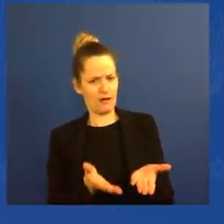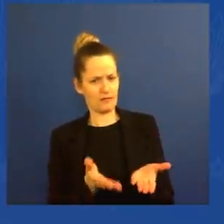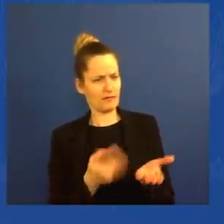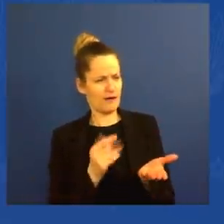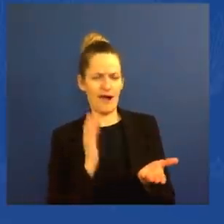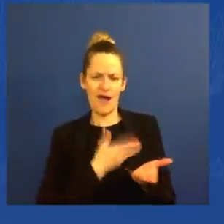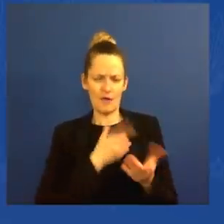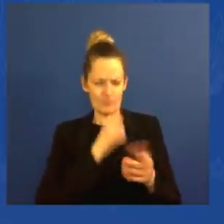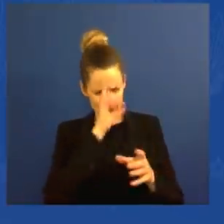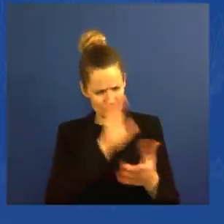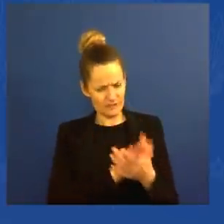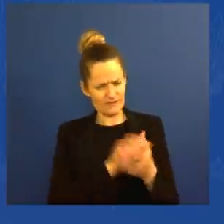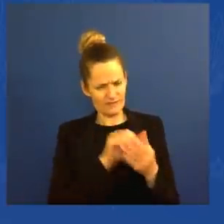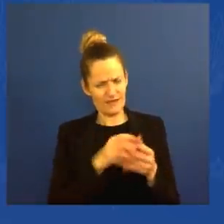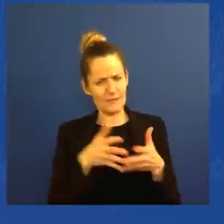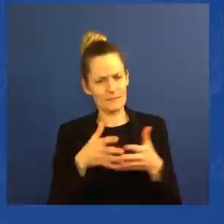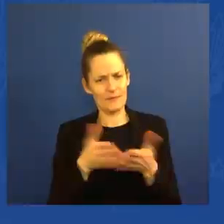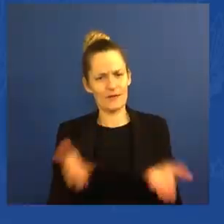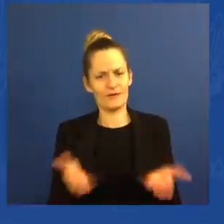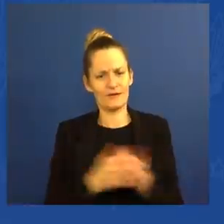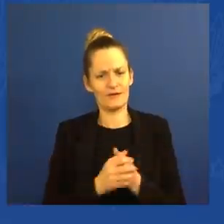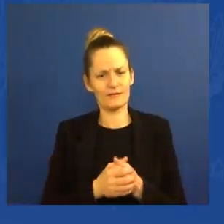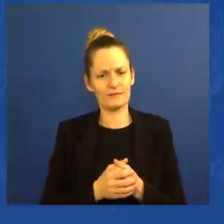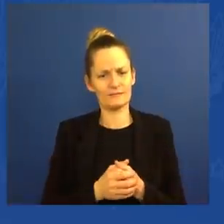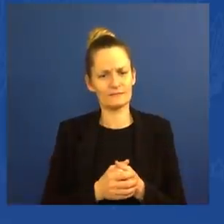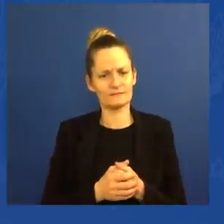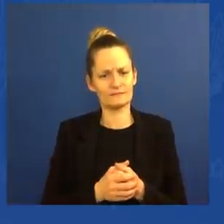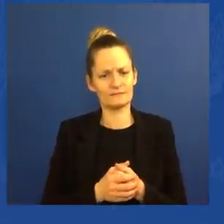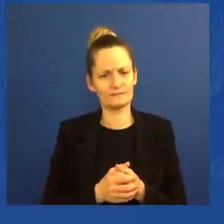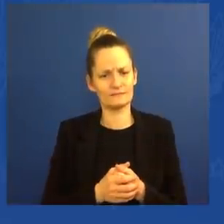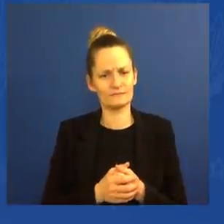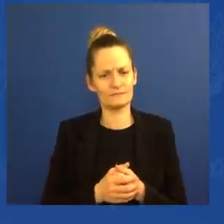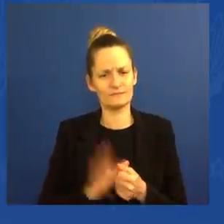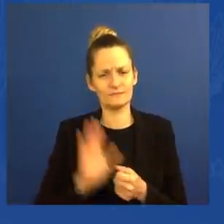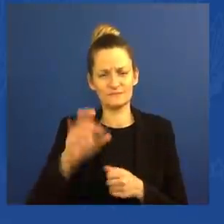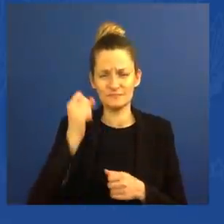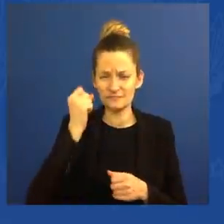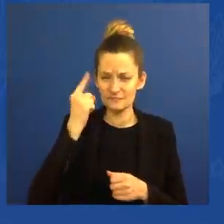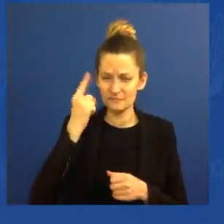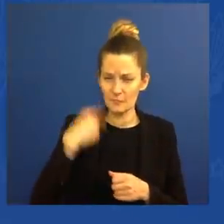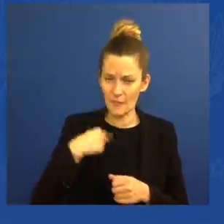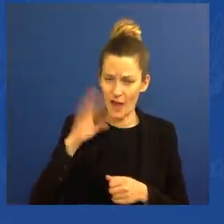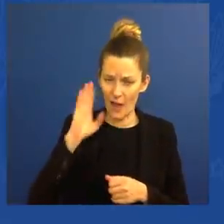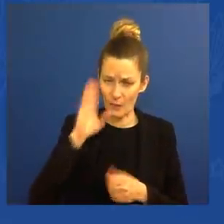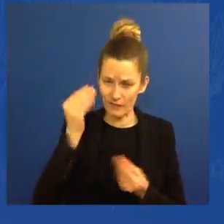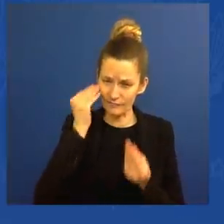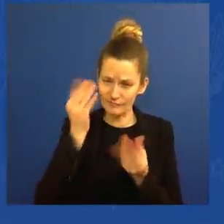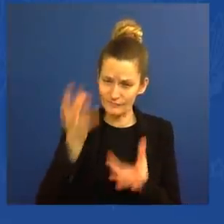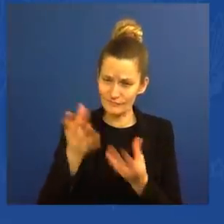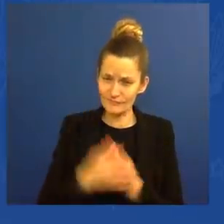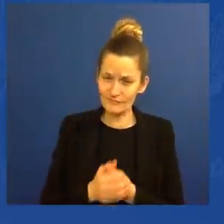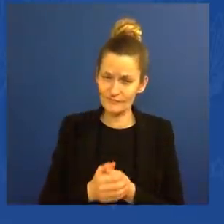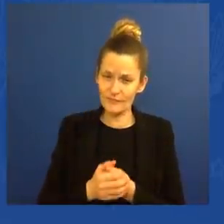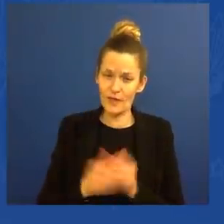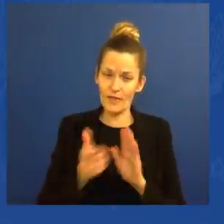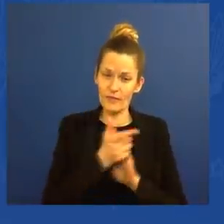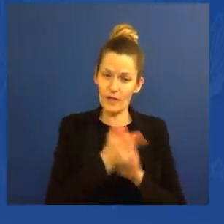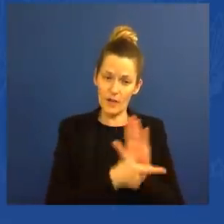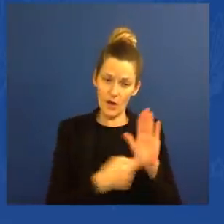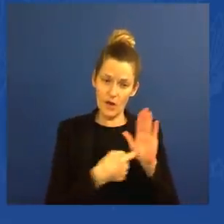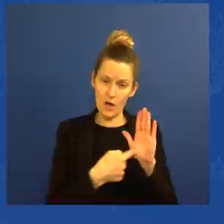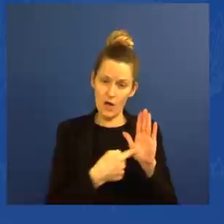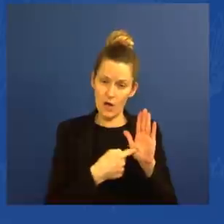to be honest with you. It's called Made in America. As President of the United States, I get to allocate over $600 billion